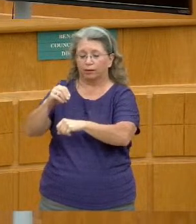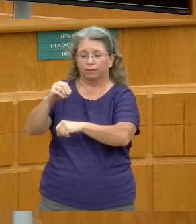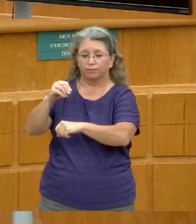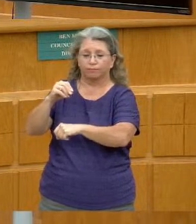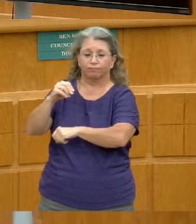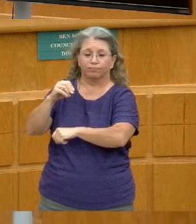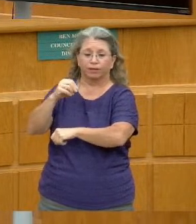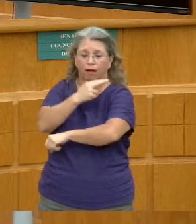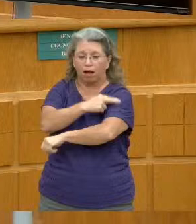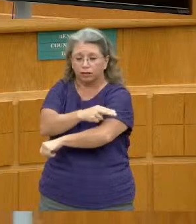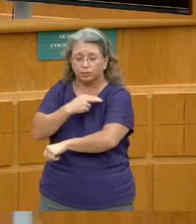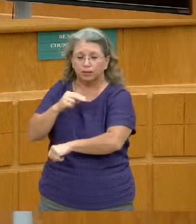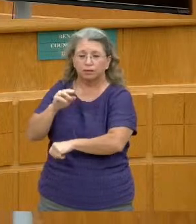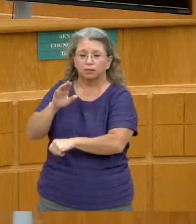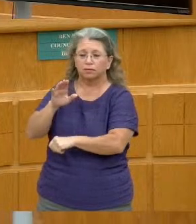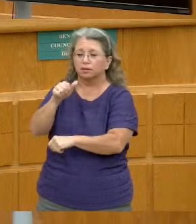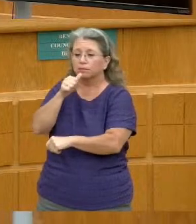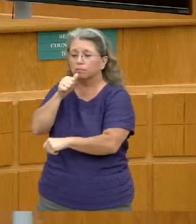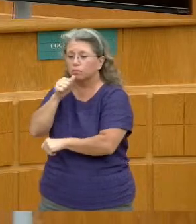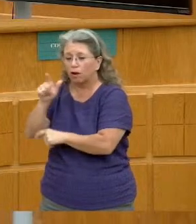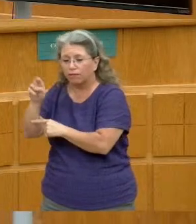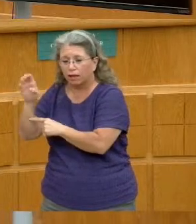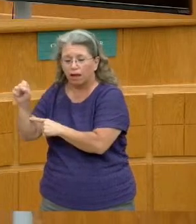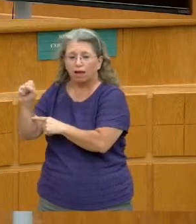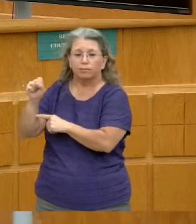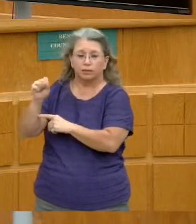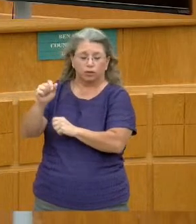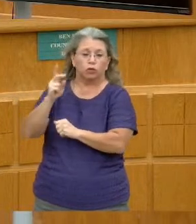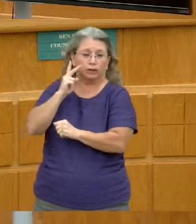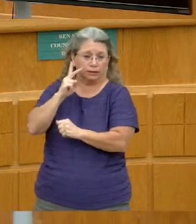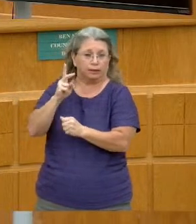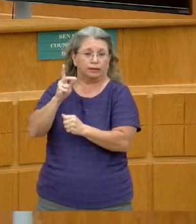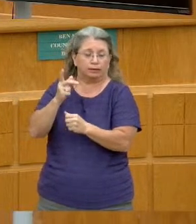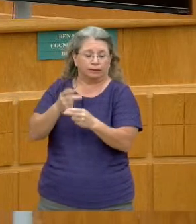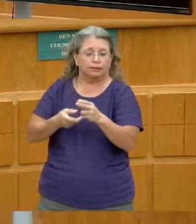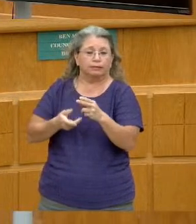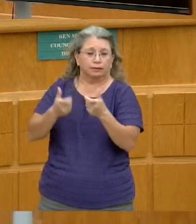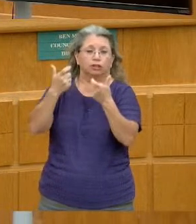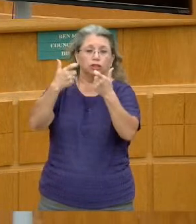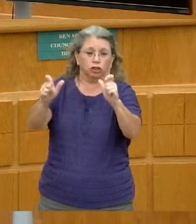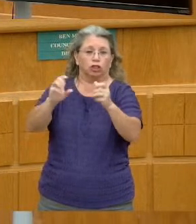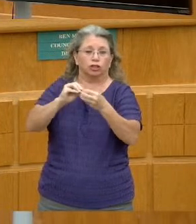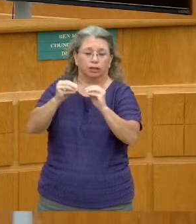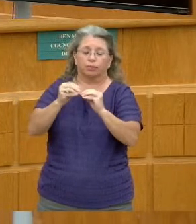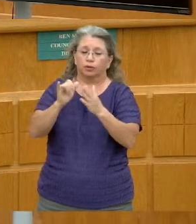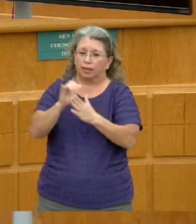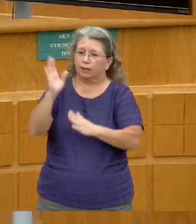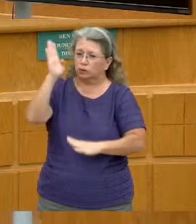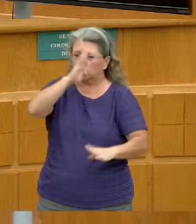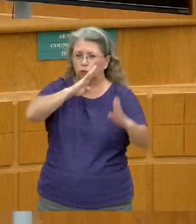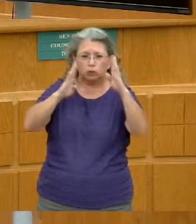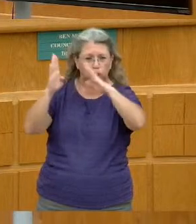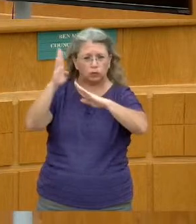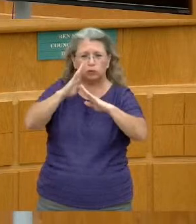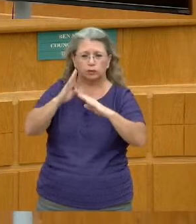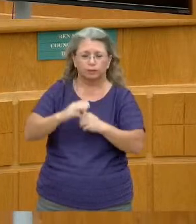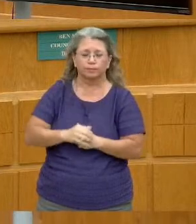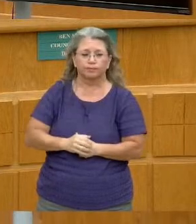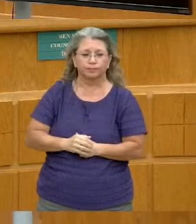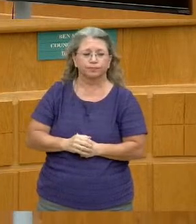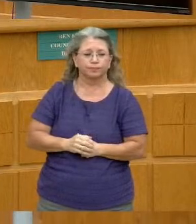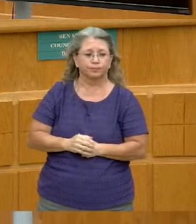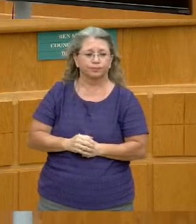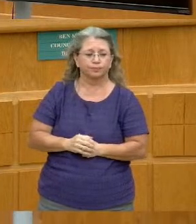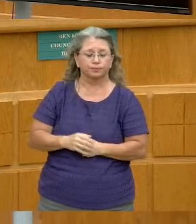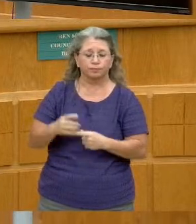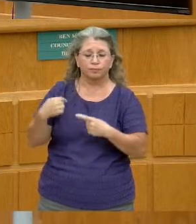private tests, and you can see the number is pretty large. And so that's pretty worrisome. In the last 7